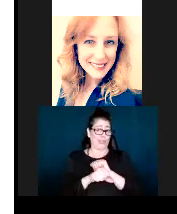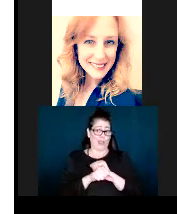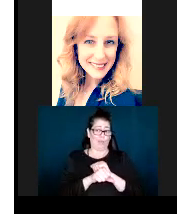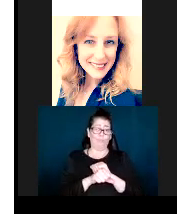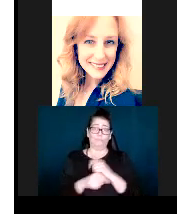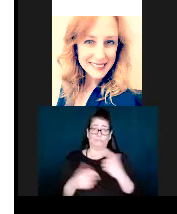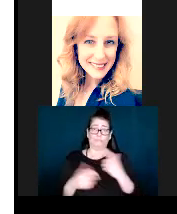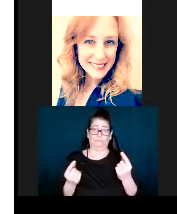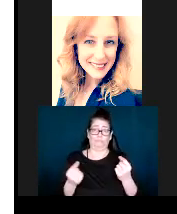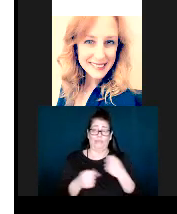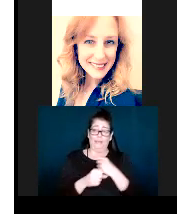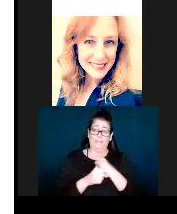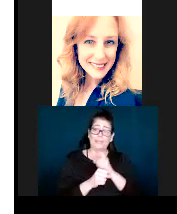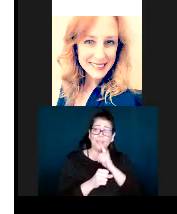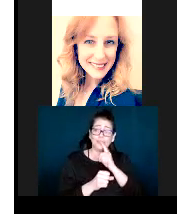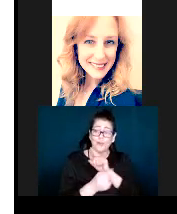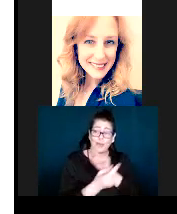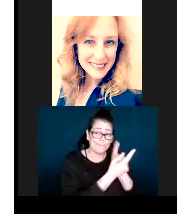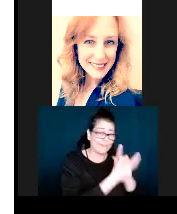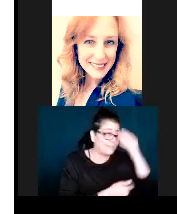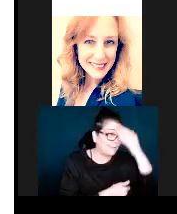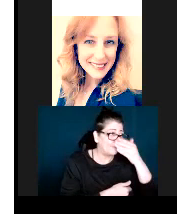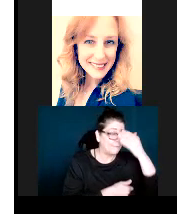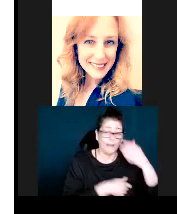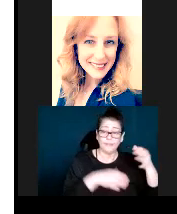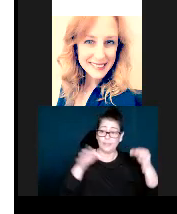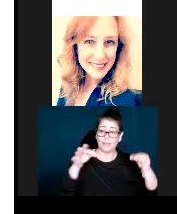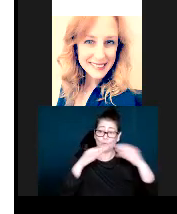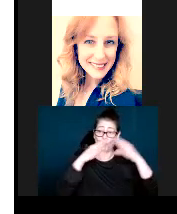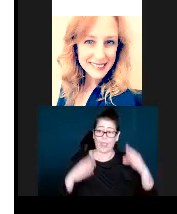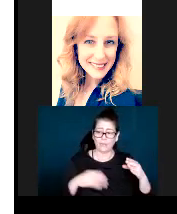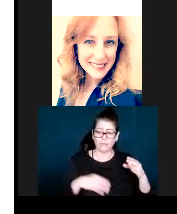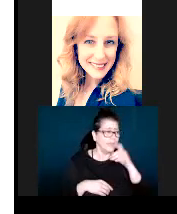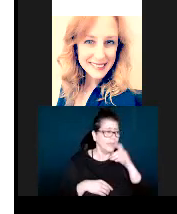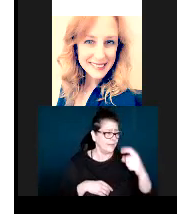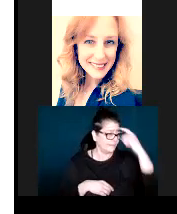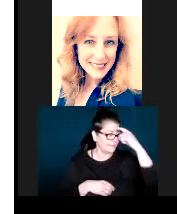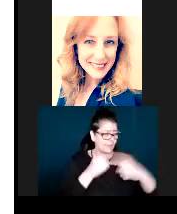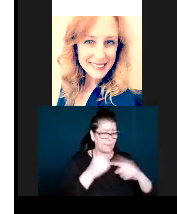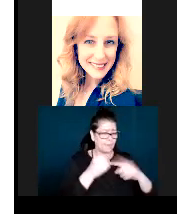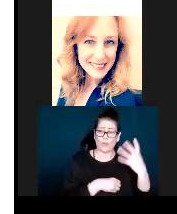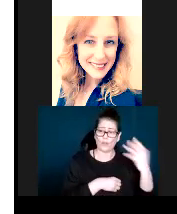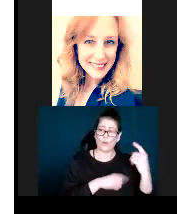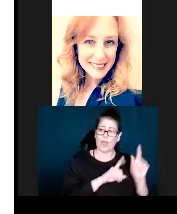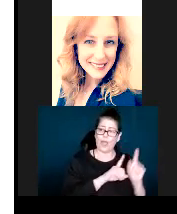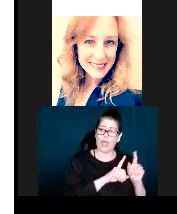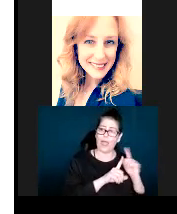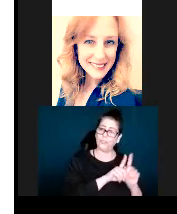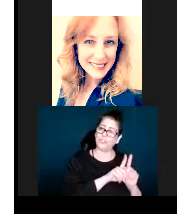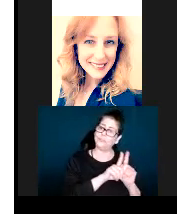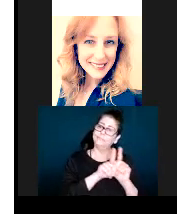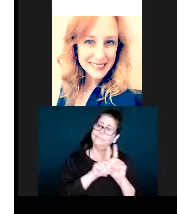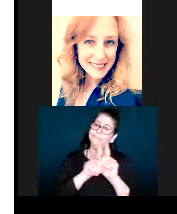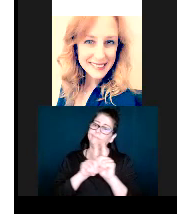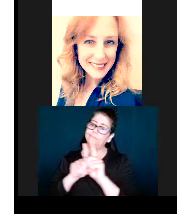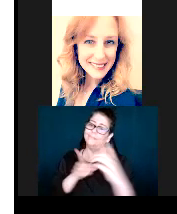job was making sure I met them out in front of the courthouse. They didn't have to think about where to go. I would just guide them on my way there to the attorney's